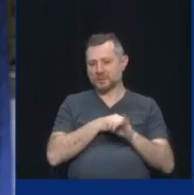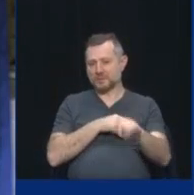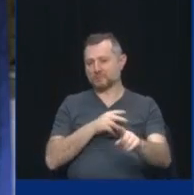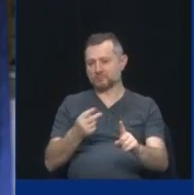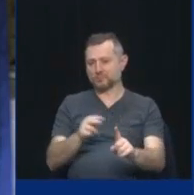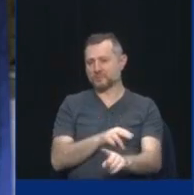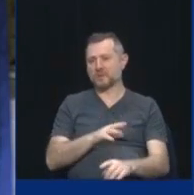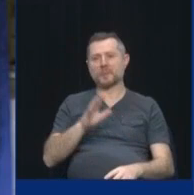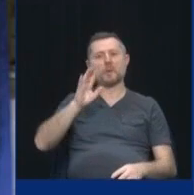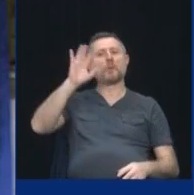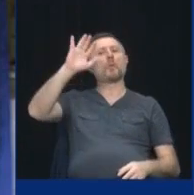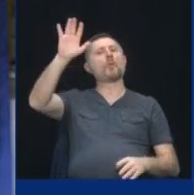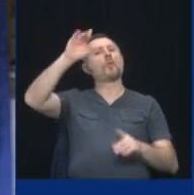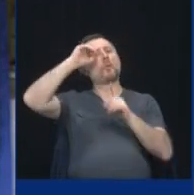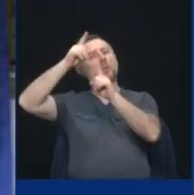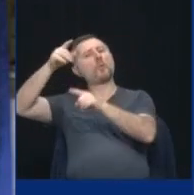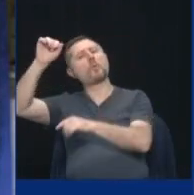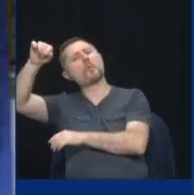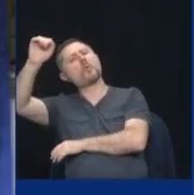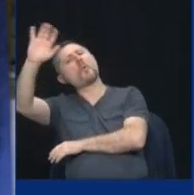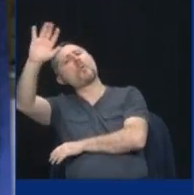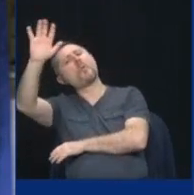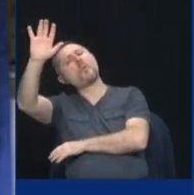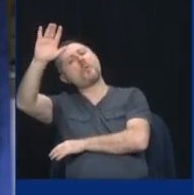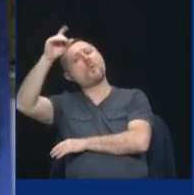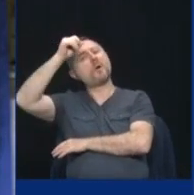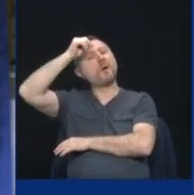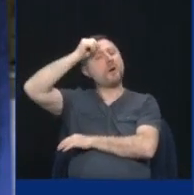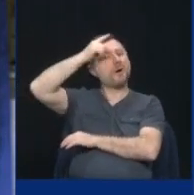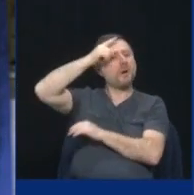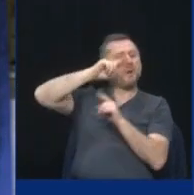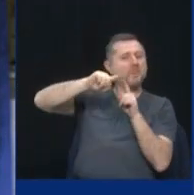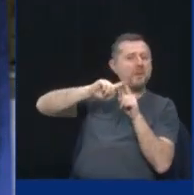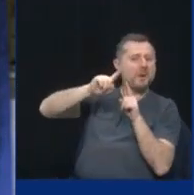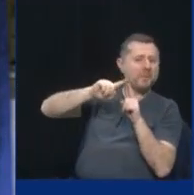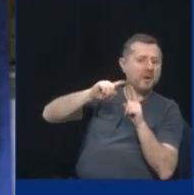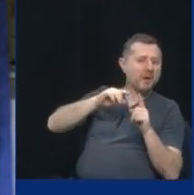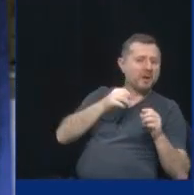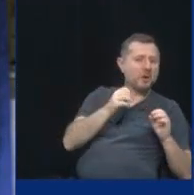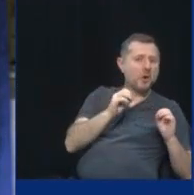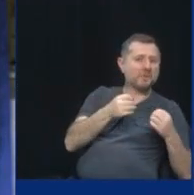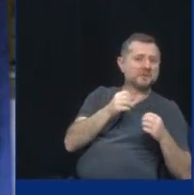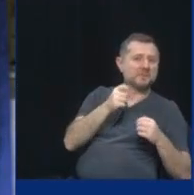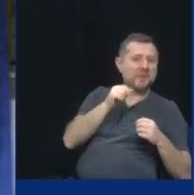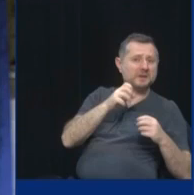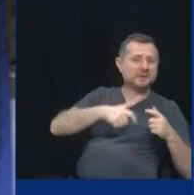you know, remotely. It doesn't necessarily mean they need to be in office space in